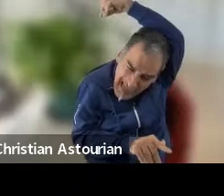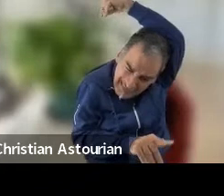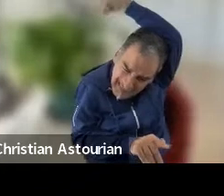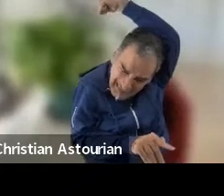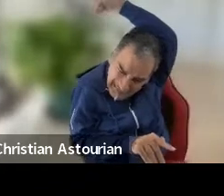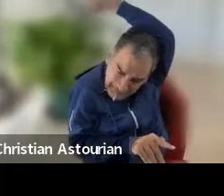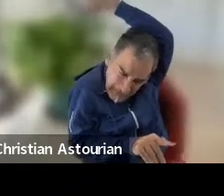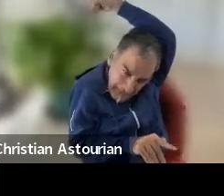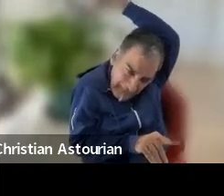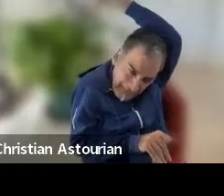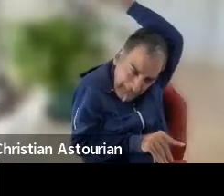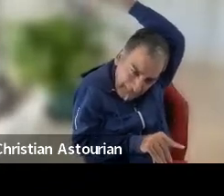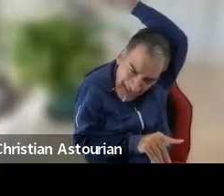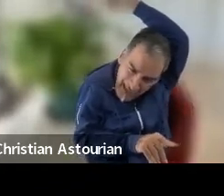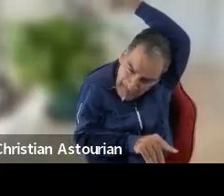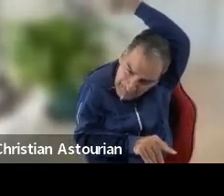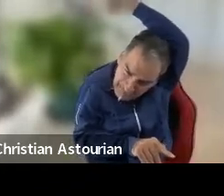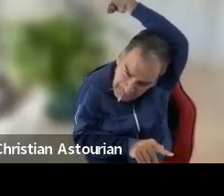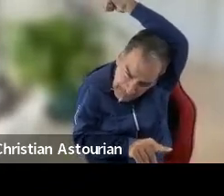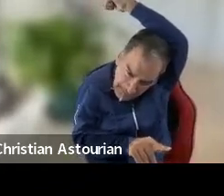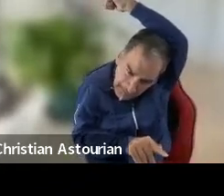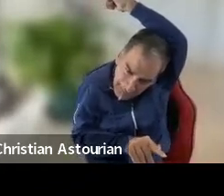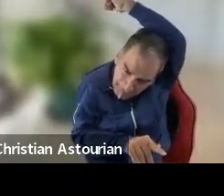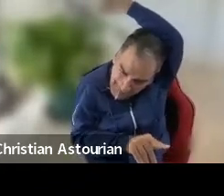the elders, the past,